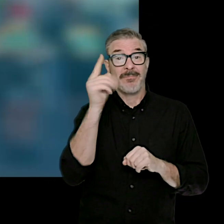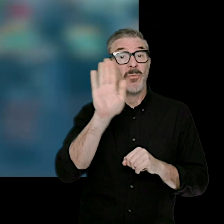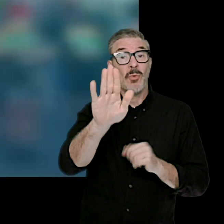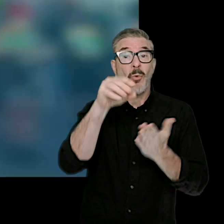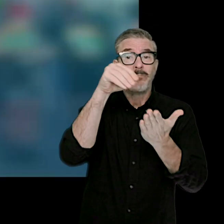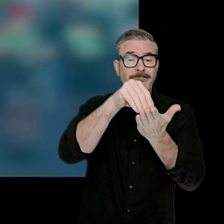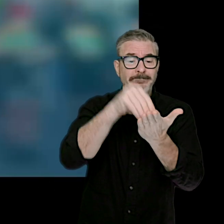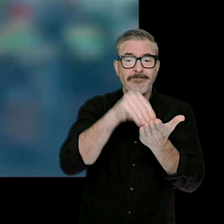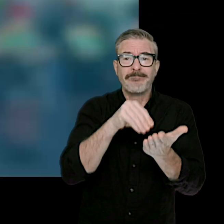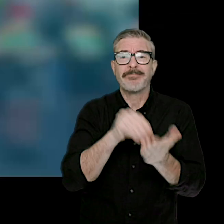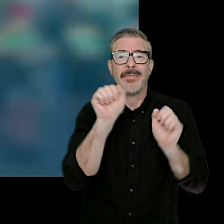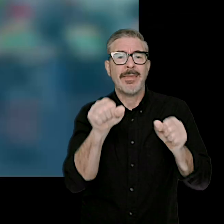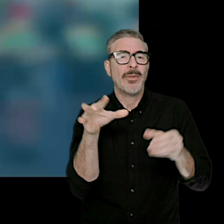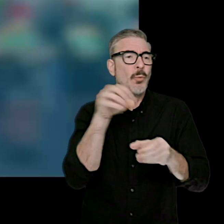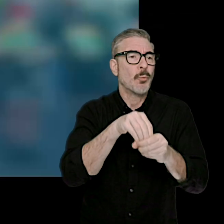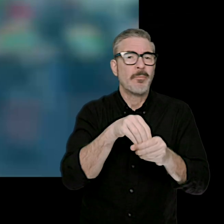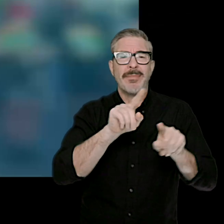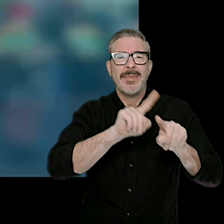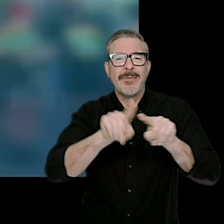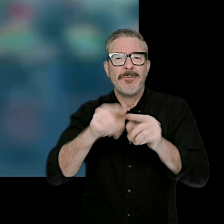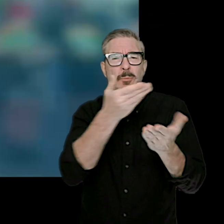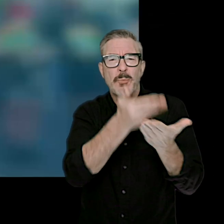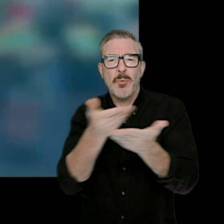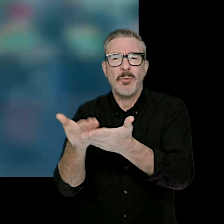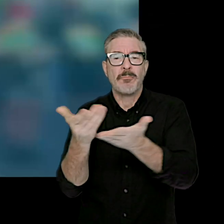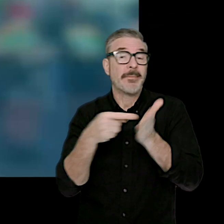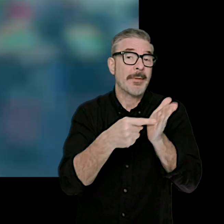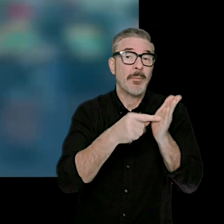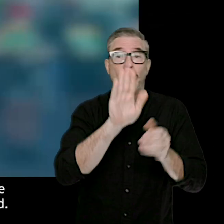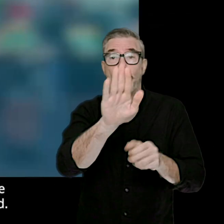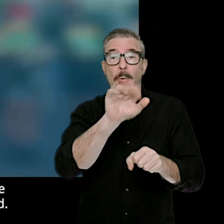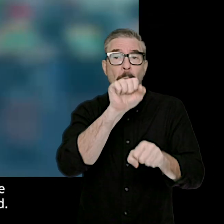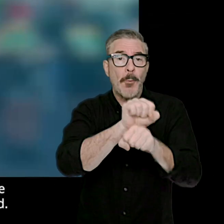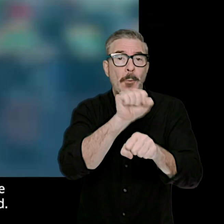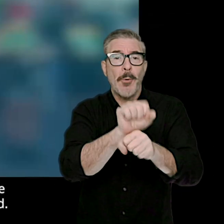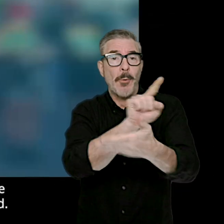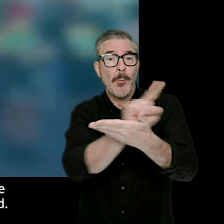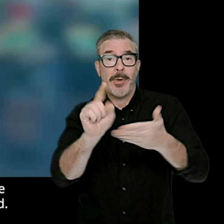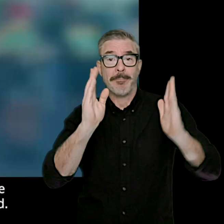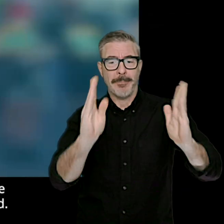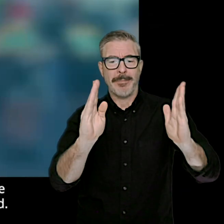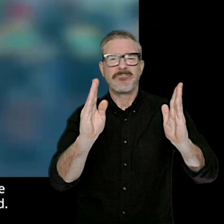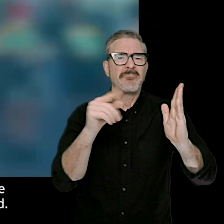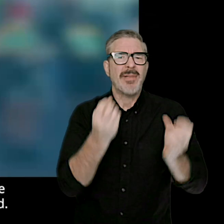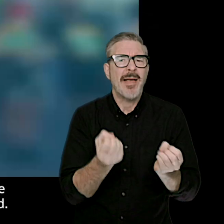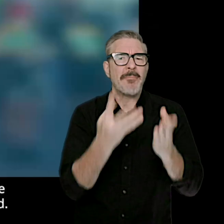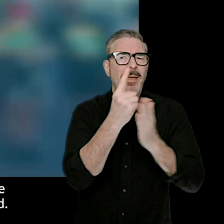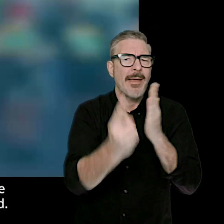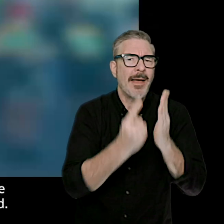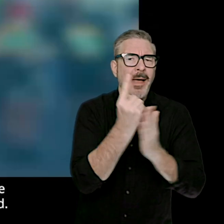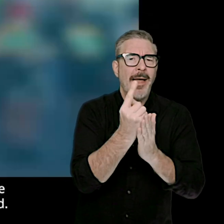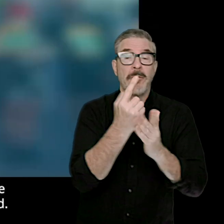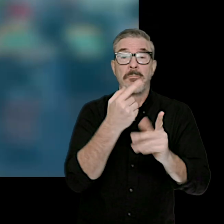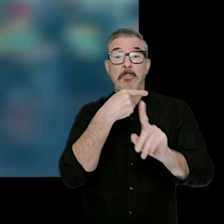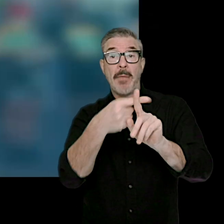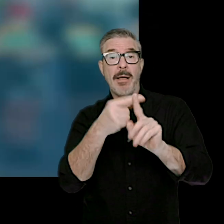record of hours, if your record of hours that your employer provides you is not the same record that you have for yourself or that you